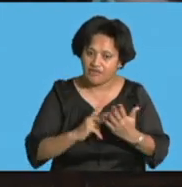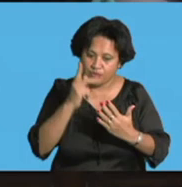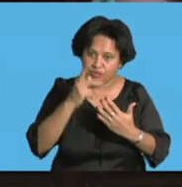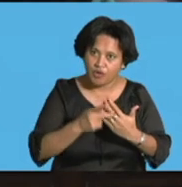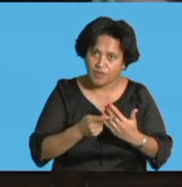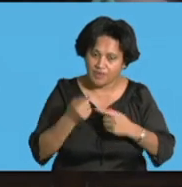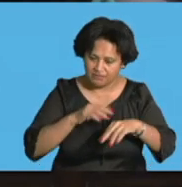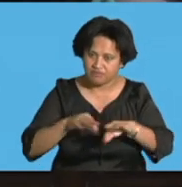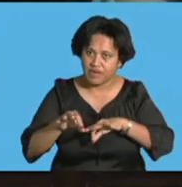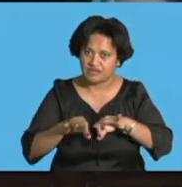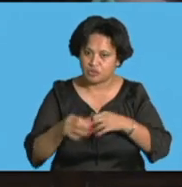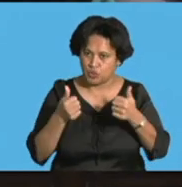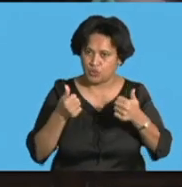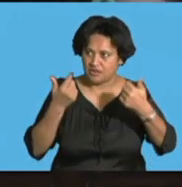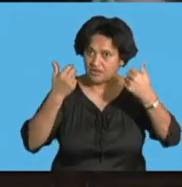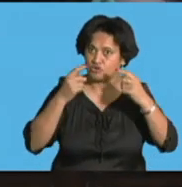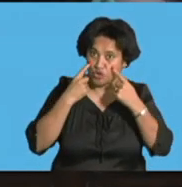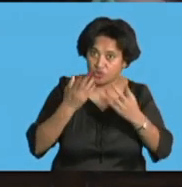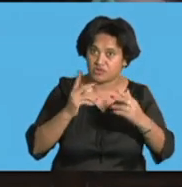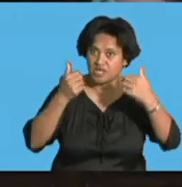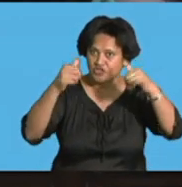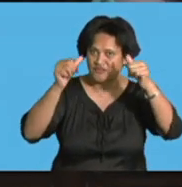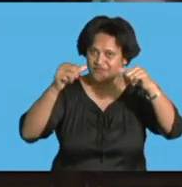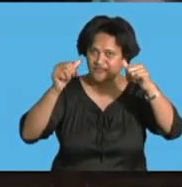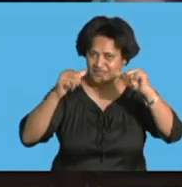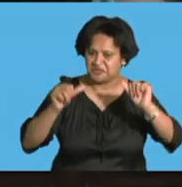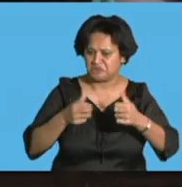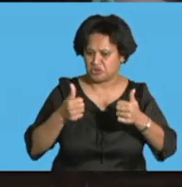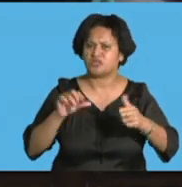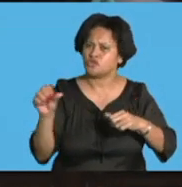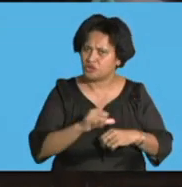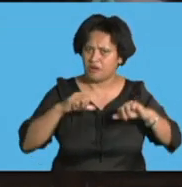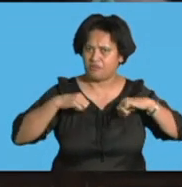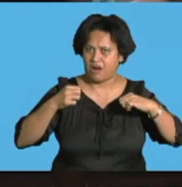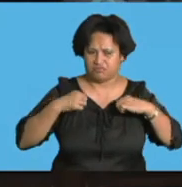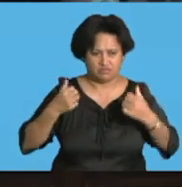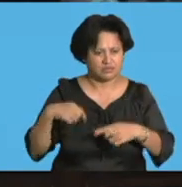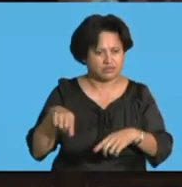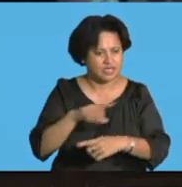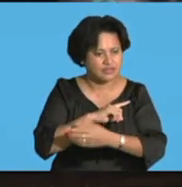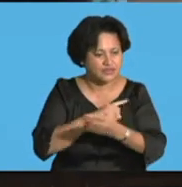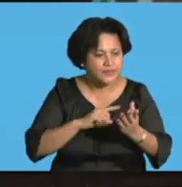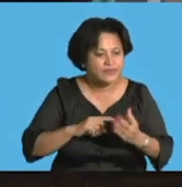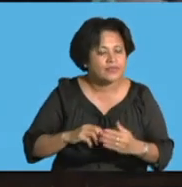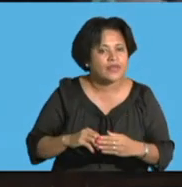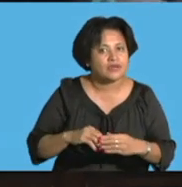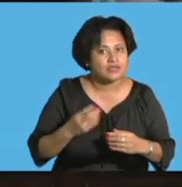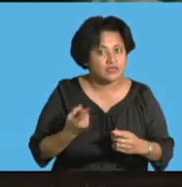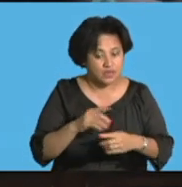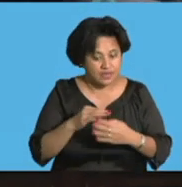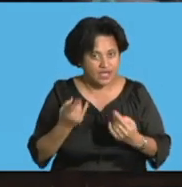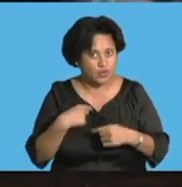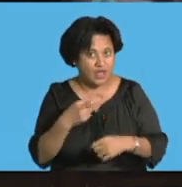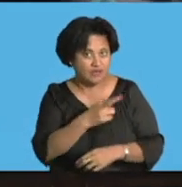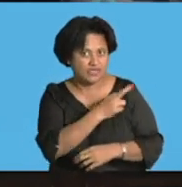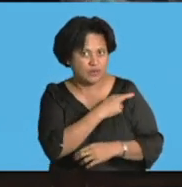an accomplishment we should be very proud of. Mr. Speaker, sir, taking responsibility is